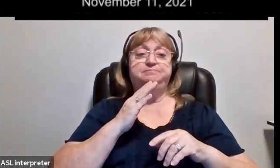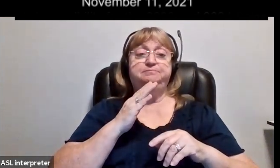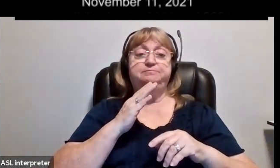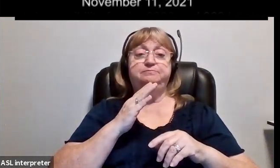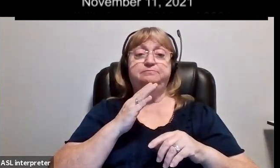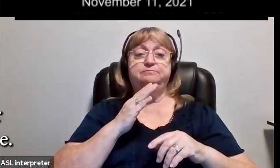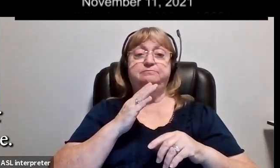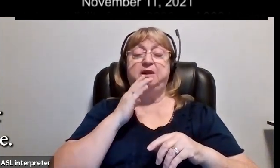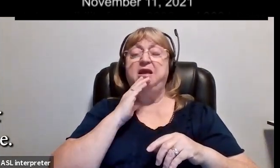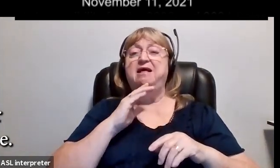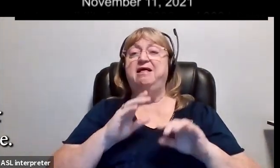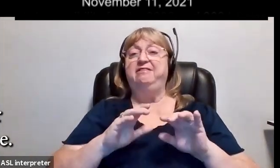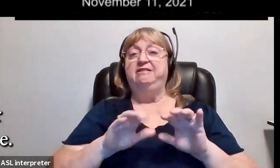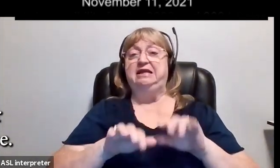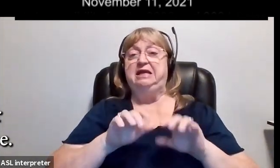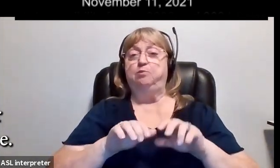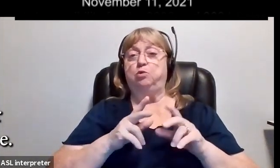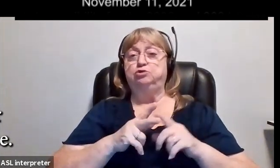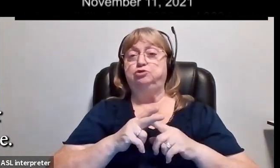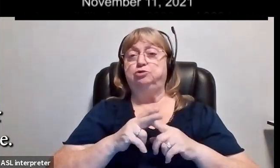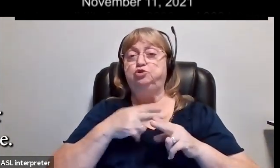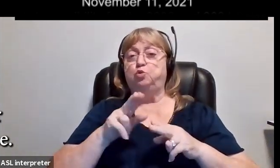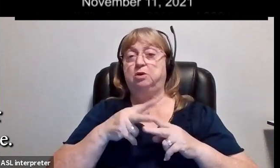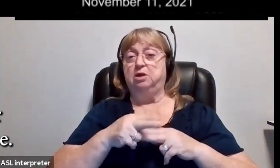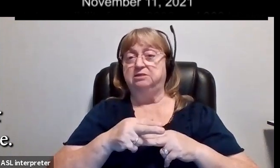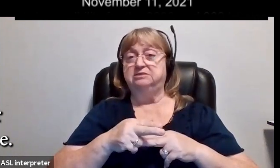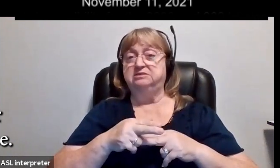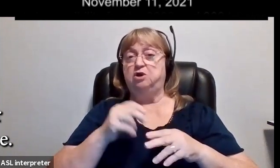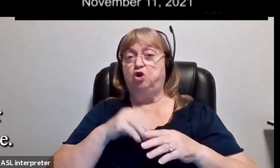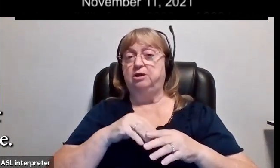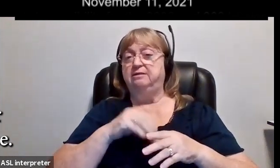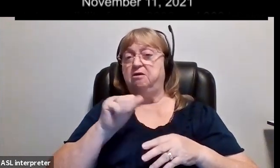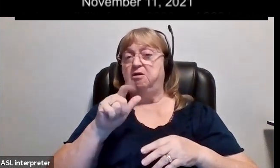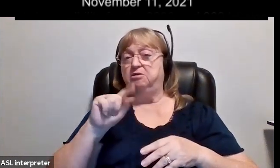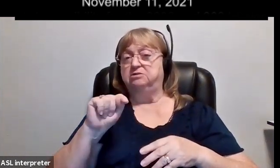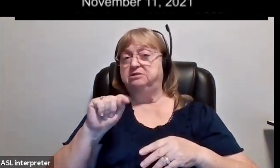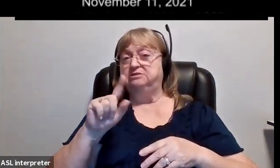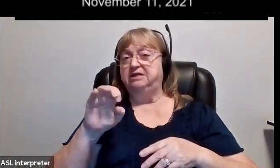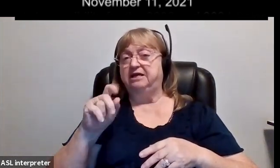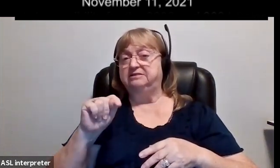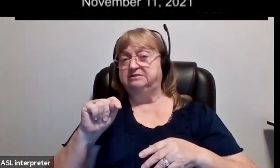the keyboard shortcut commands are all accounted for in the alt text for each one of these